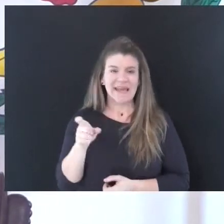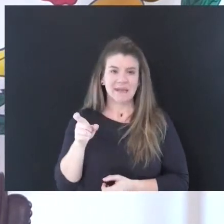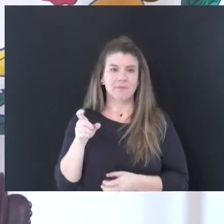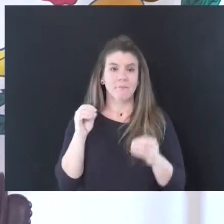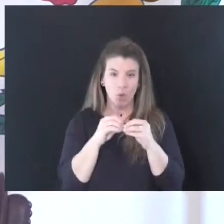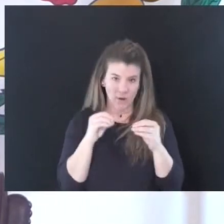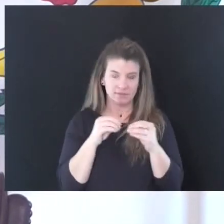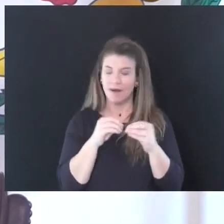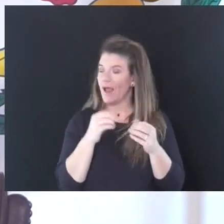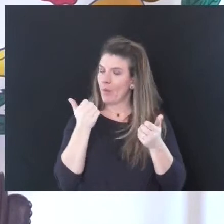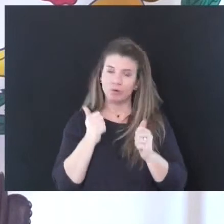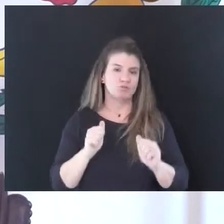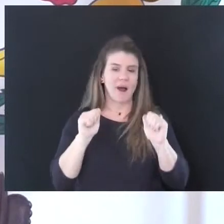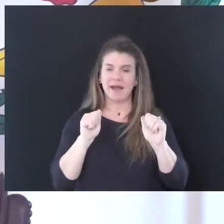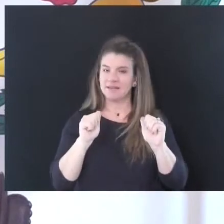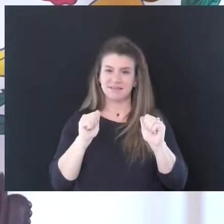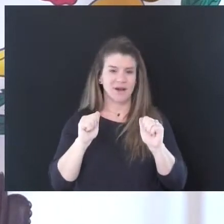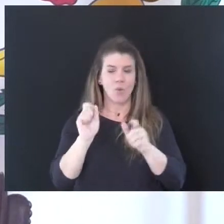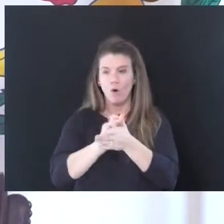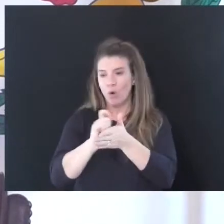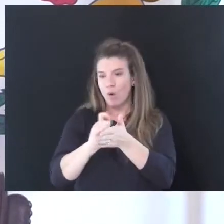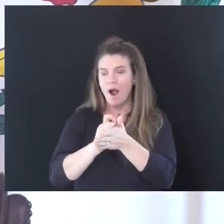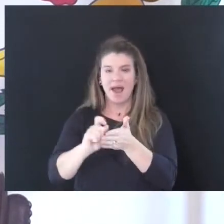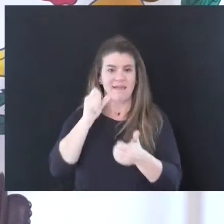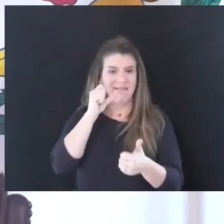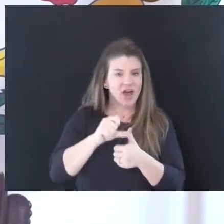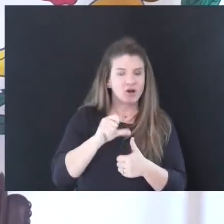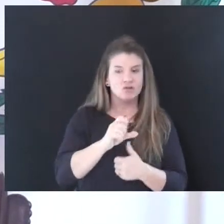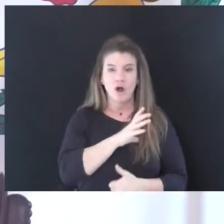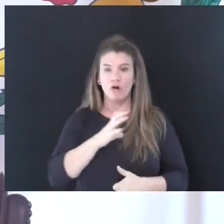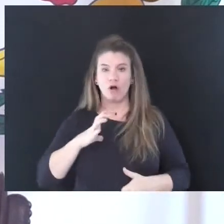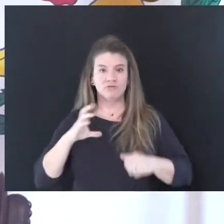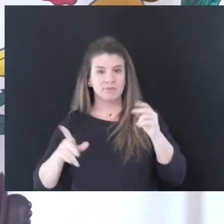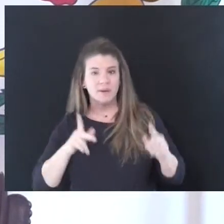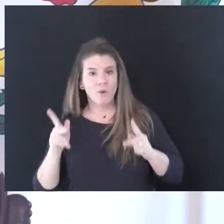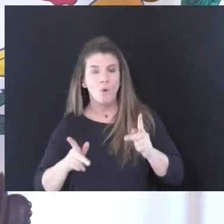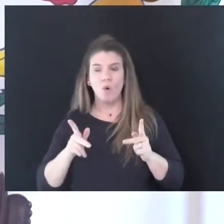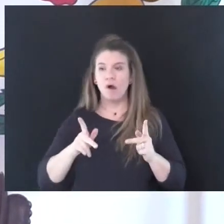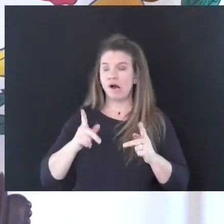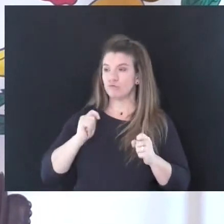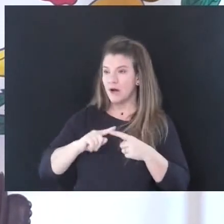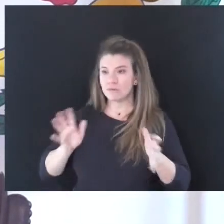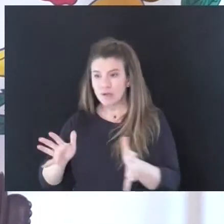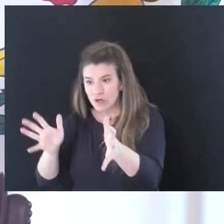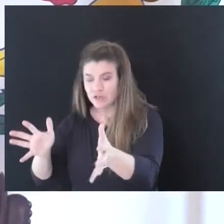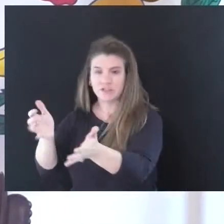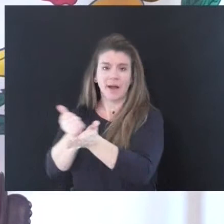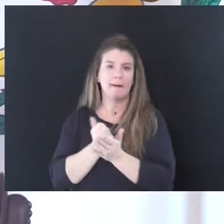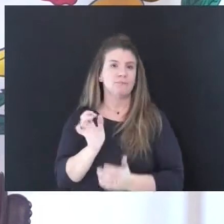vaccines, and Phil, we're trying. We're writing letters, and our congressmen are pushing and trying to help.